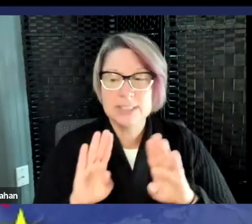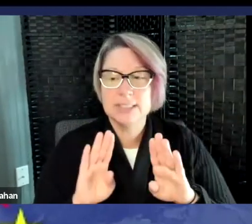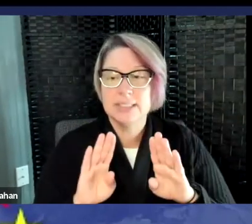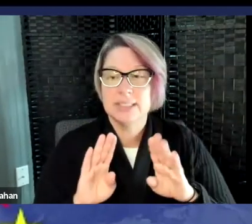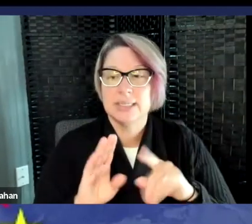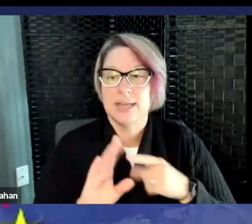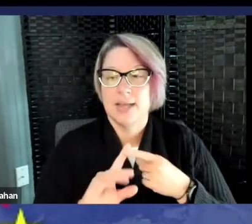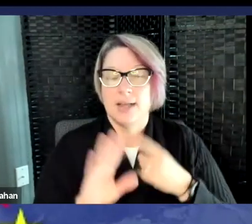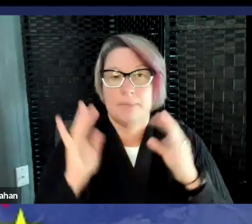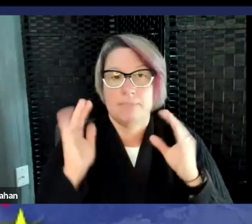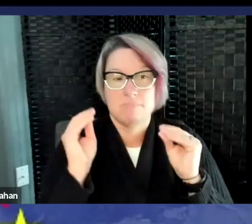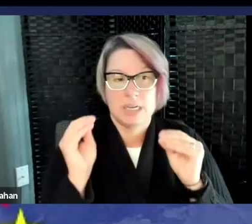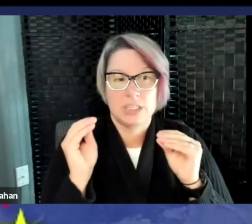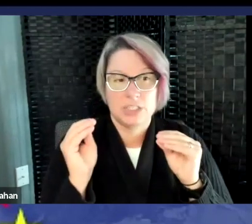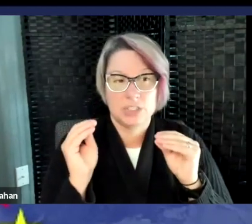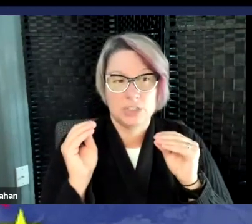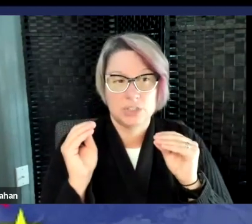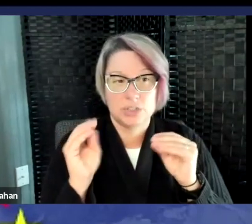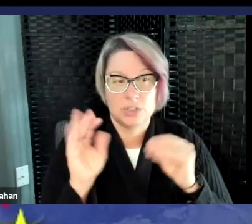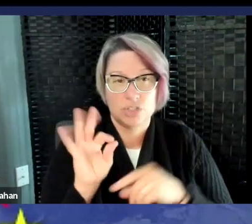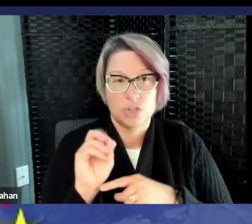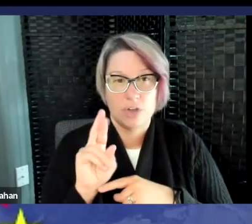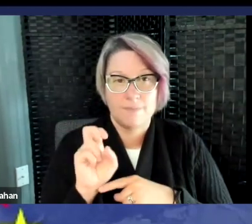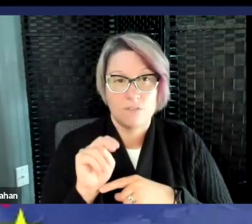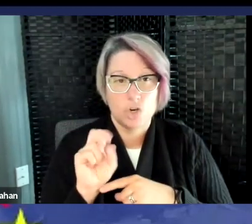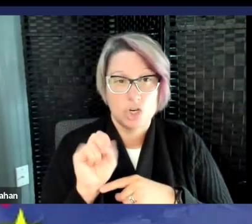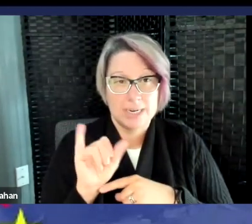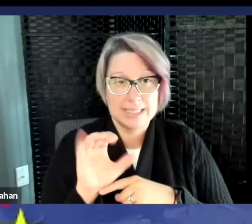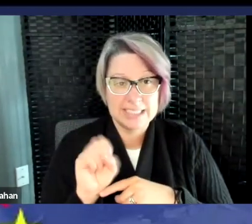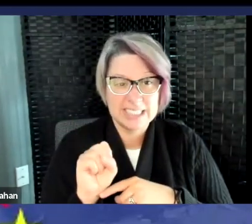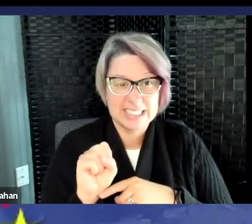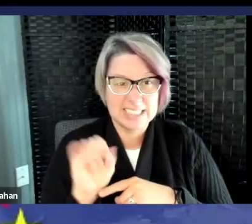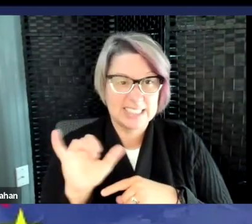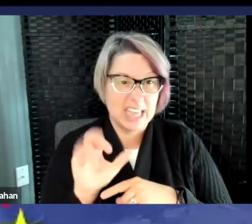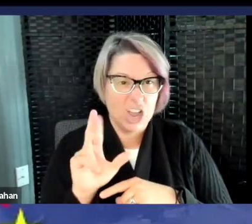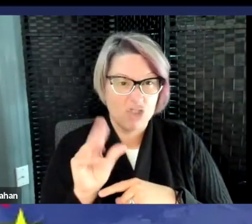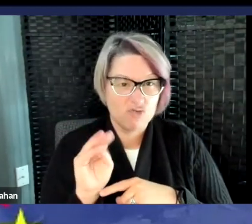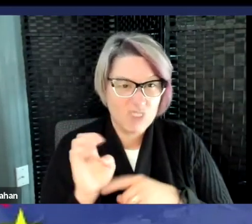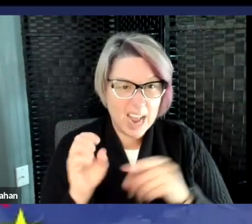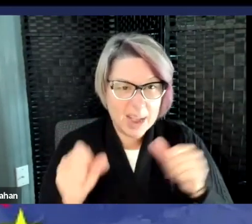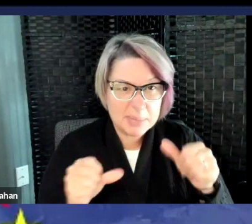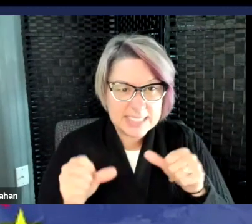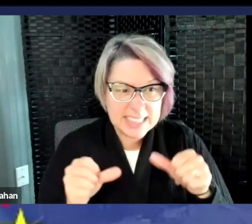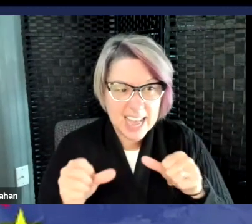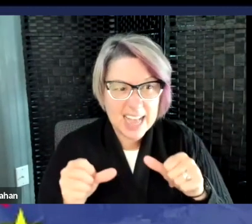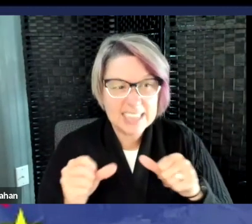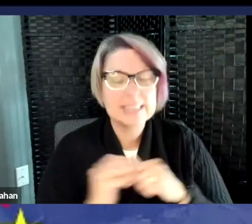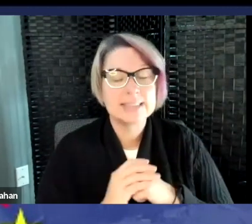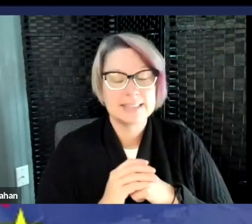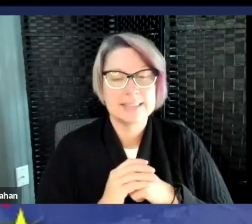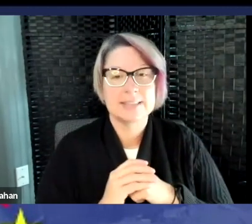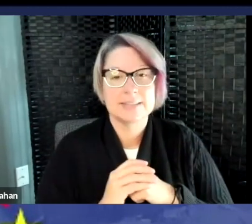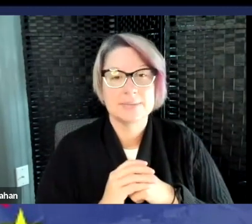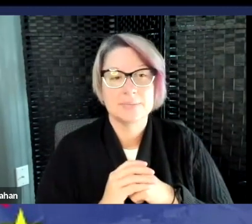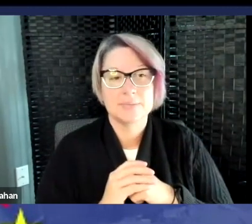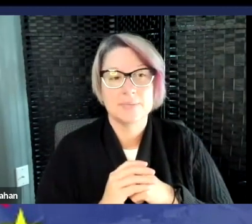taught forensics. That's like crime science, like using science to help solve crimes. And then I